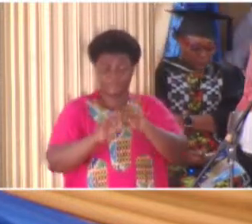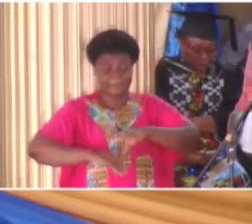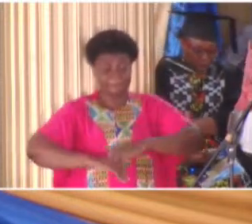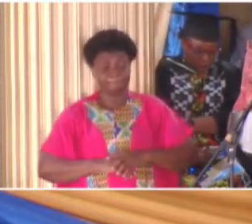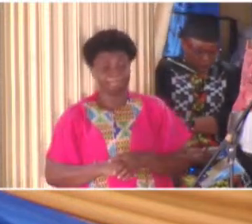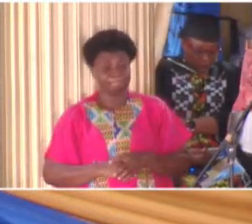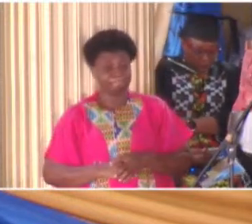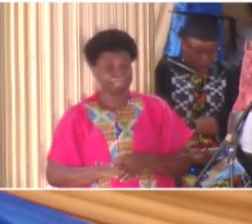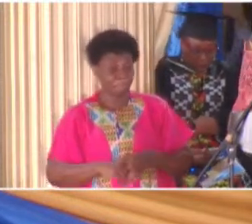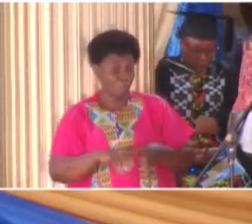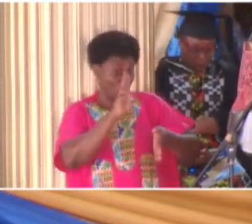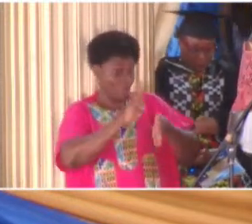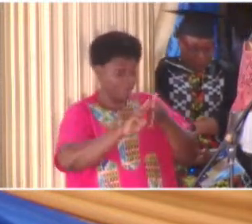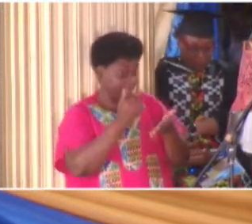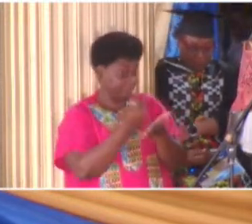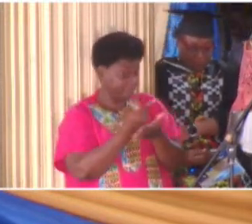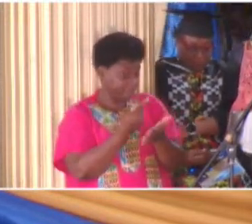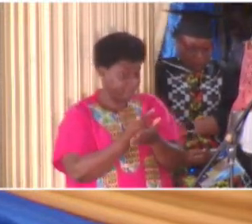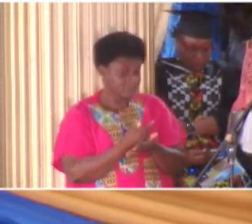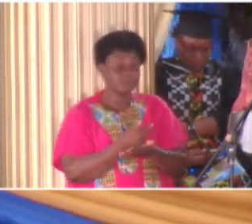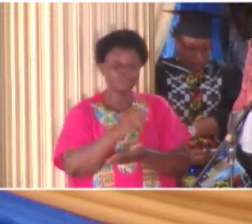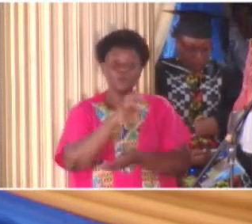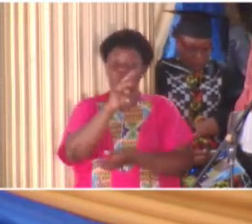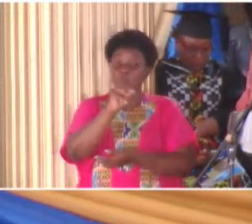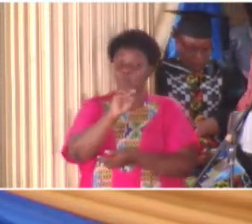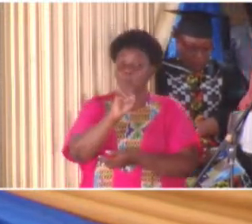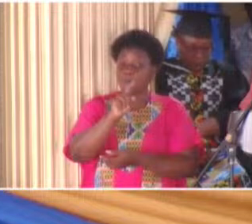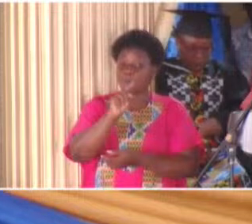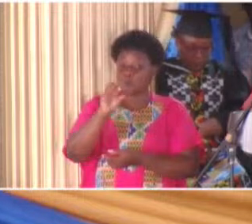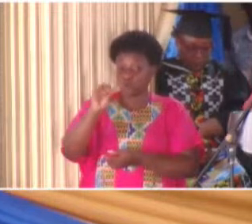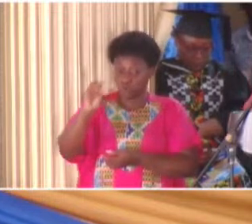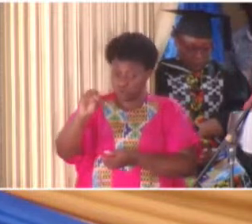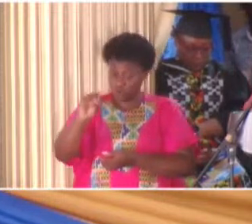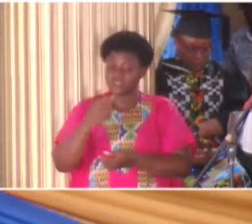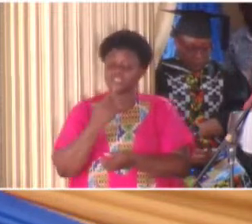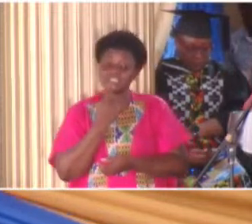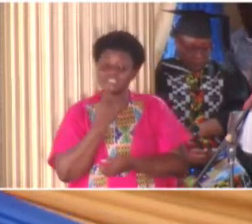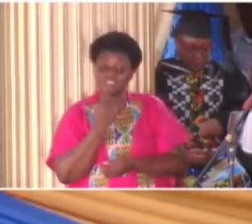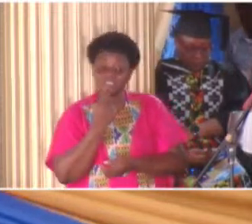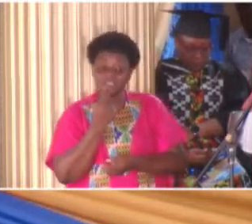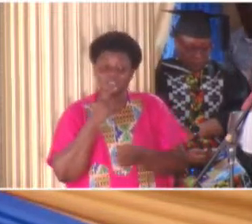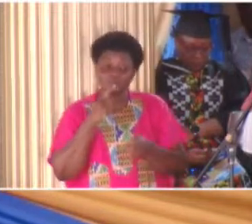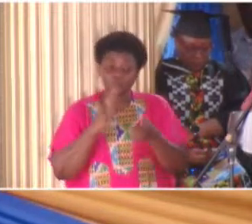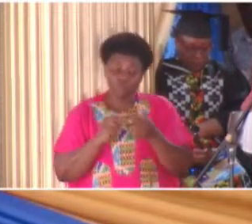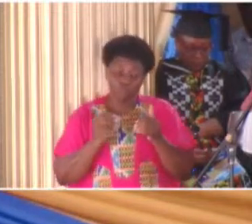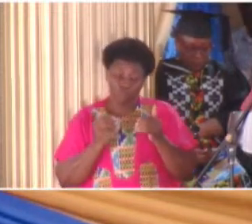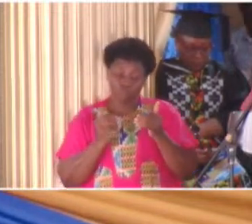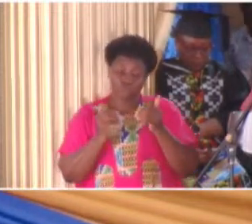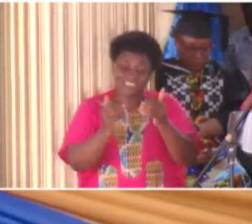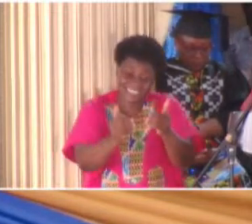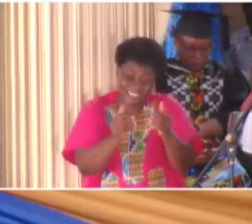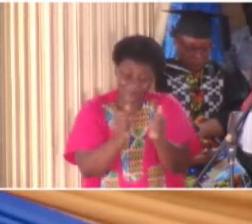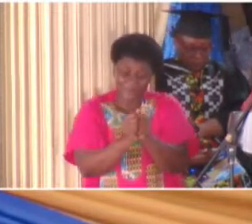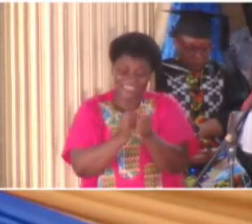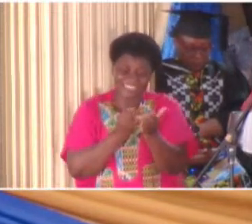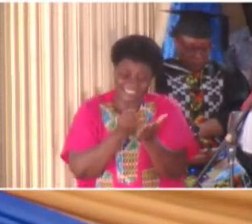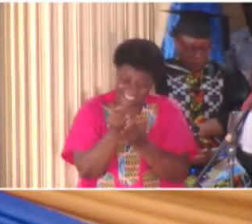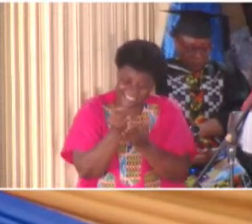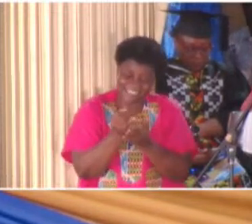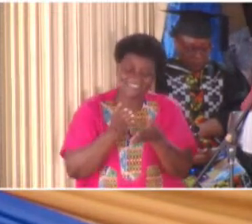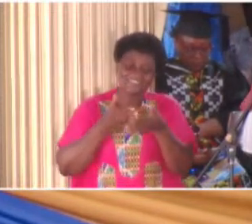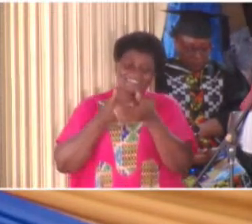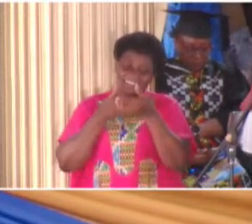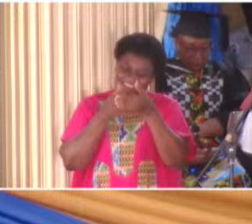The University of Ghana's motto, I will translate it, proceed with integrity, should